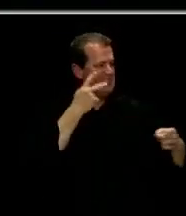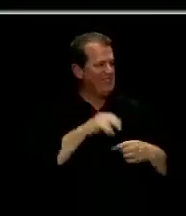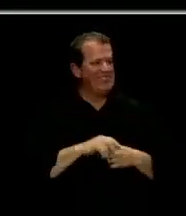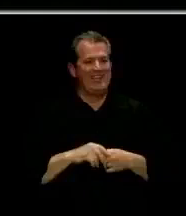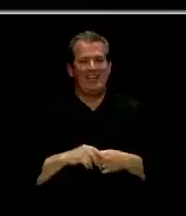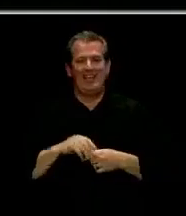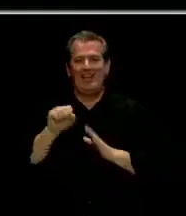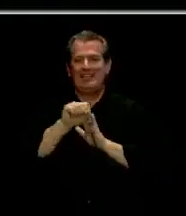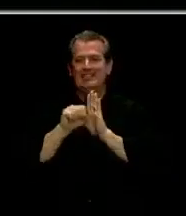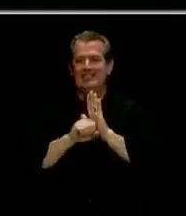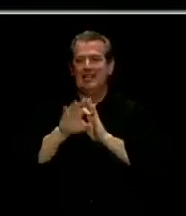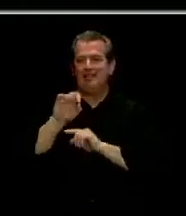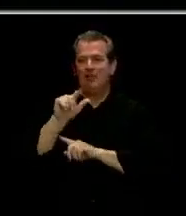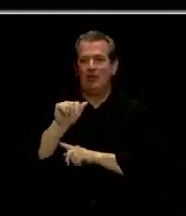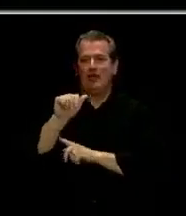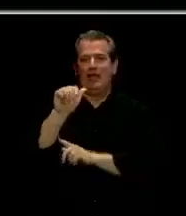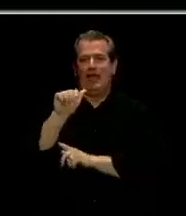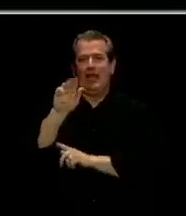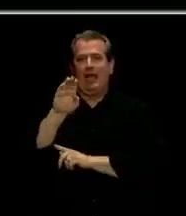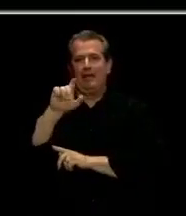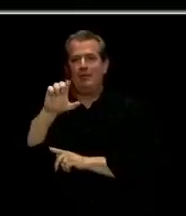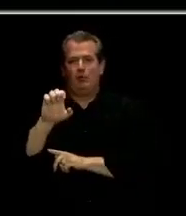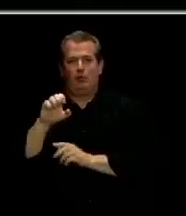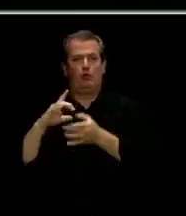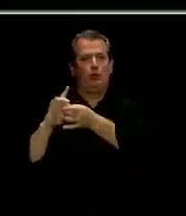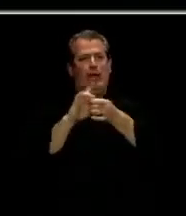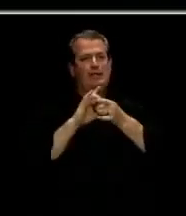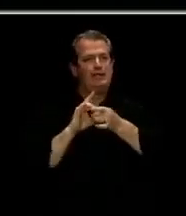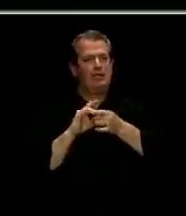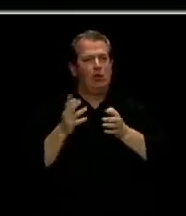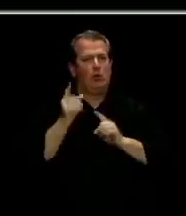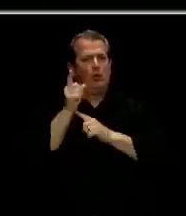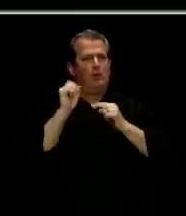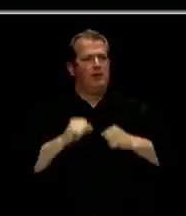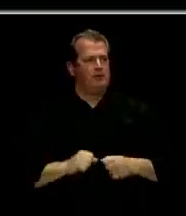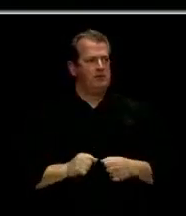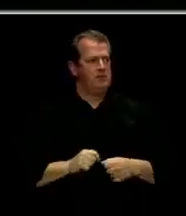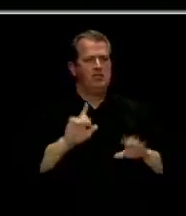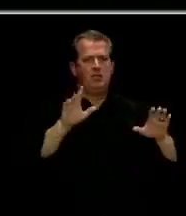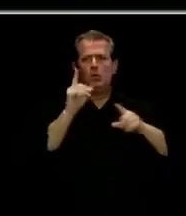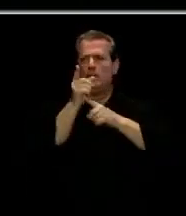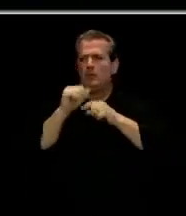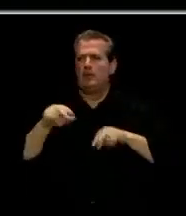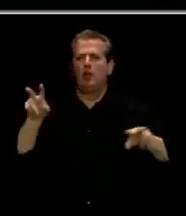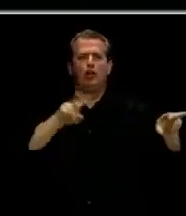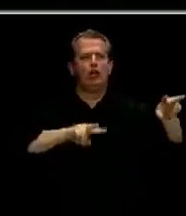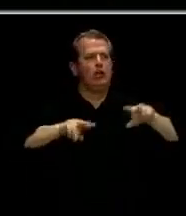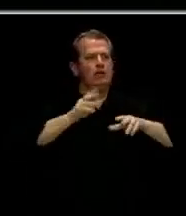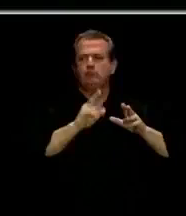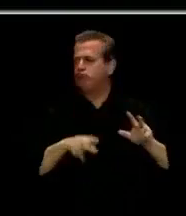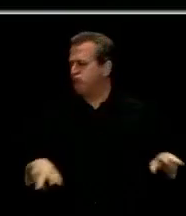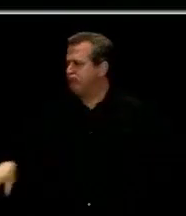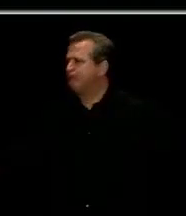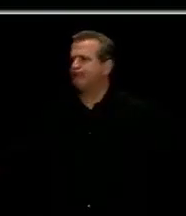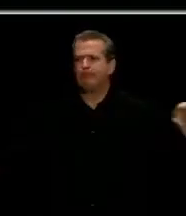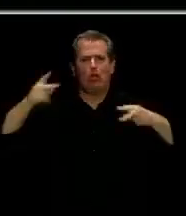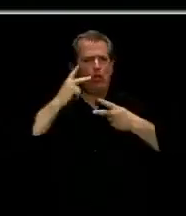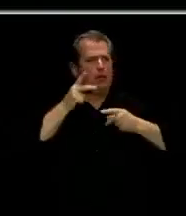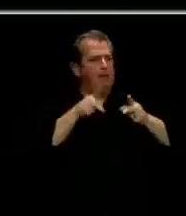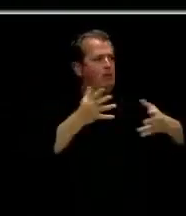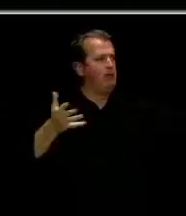of Florida's ABLE program, Able United. I want to take a moment. I want you all to take a moment and look around at your neighbors. Look around.